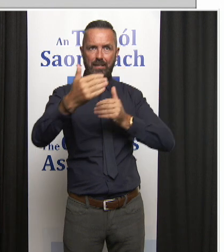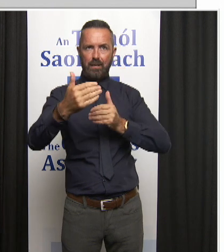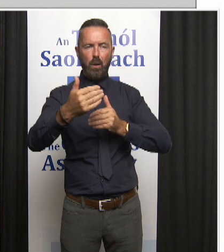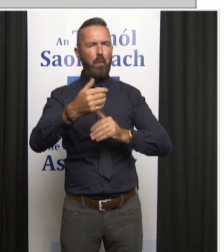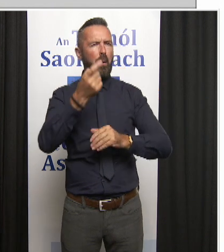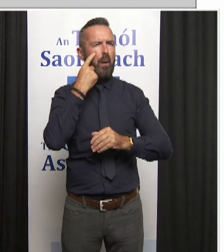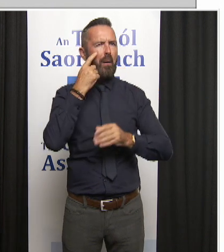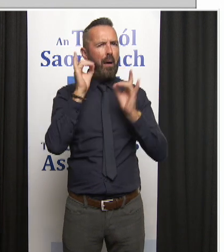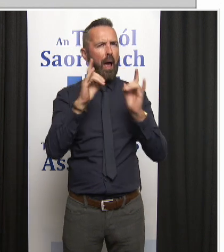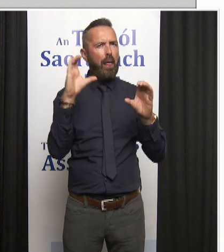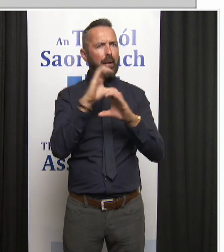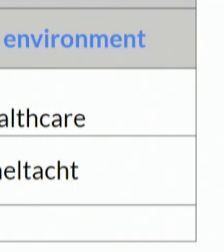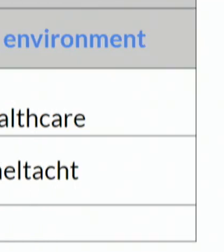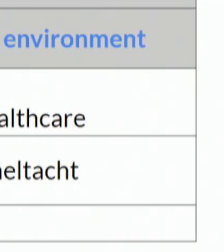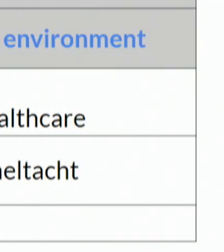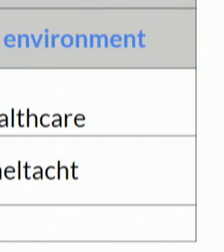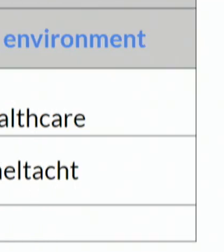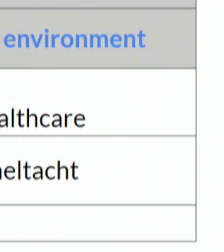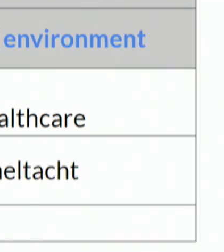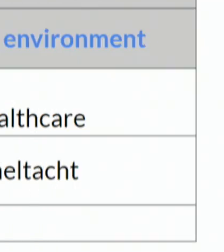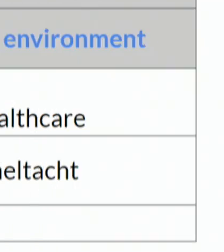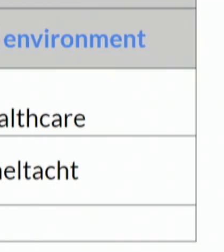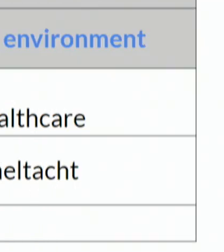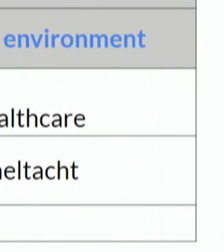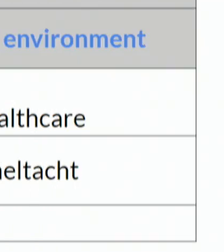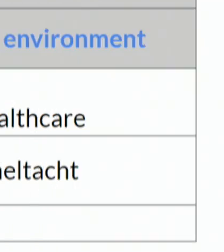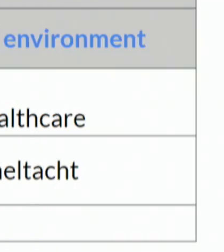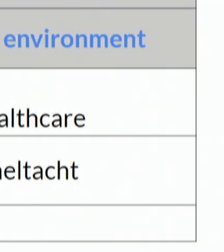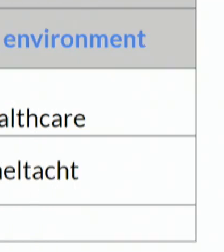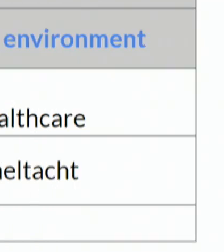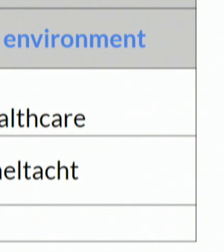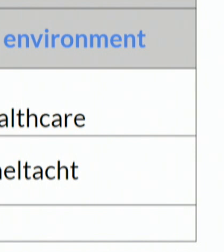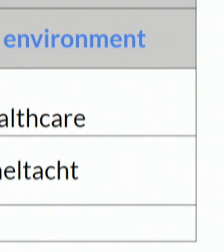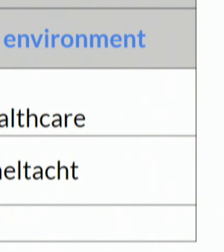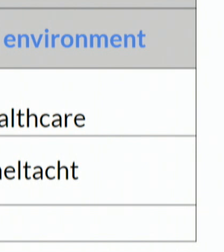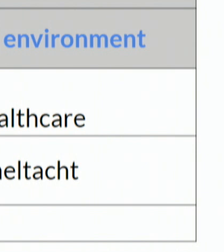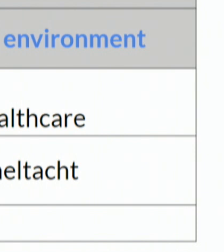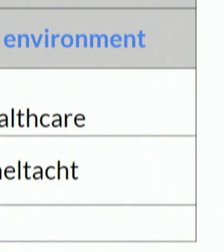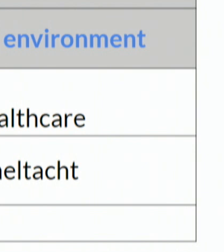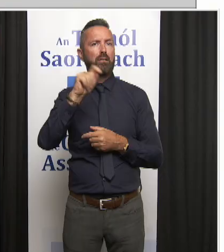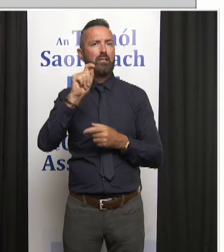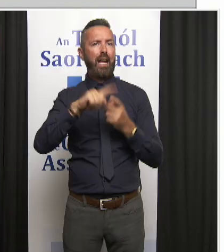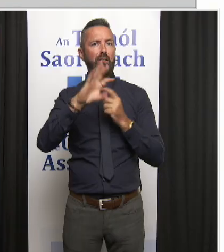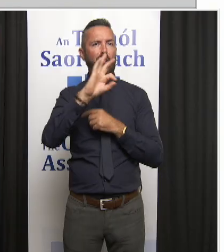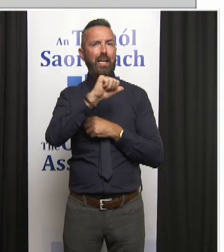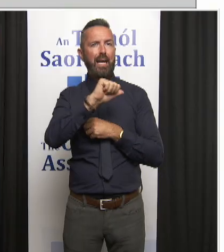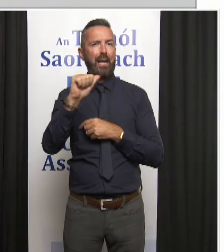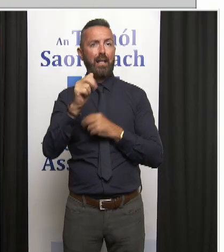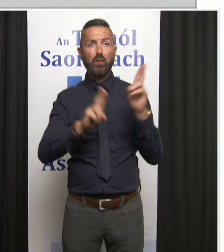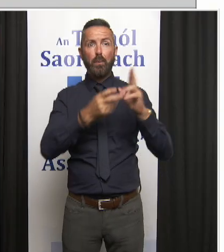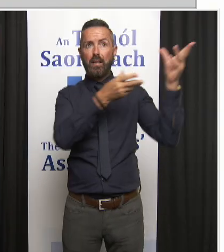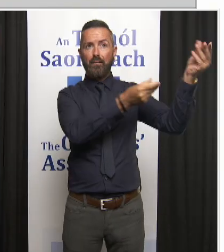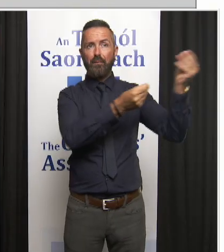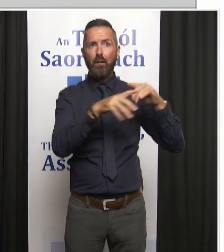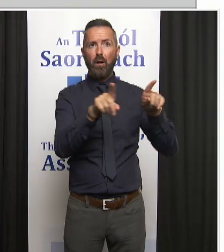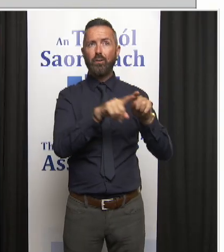missing from the sheet that we got. We thought that the Gaeltacht and GAA could be devolved locally, that arts was a very important